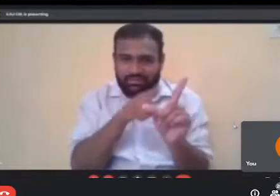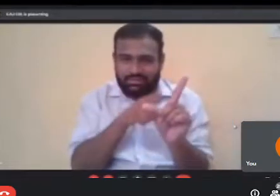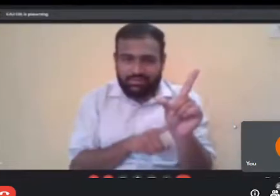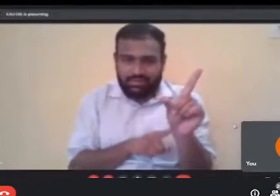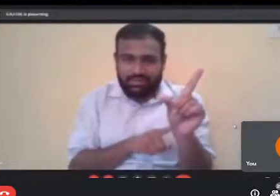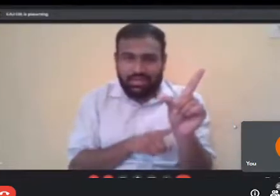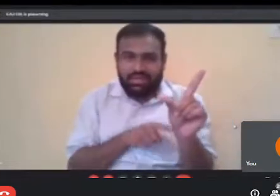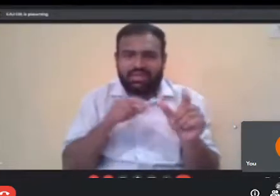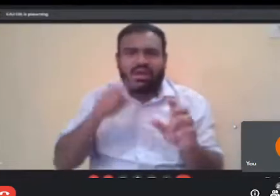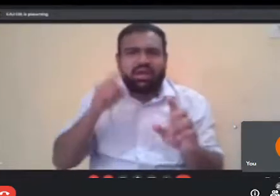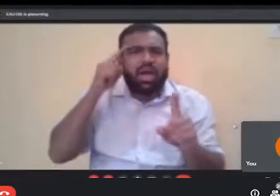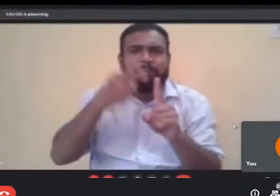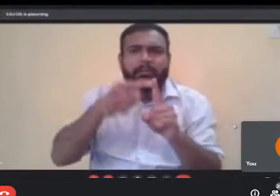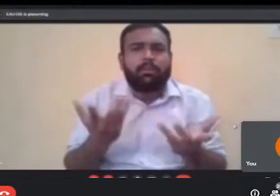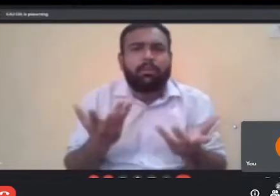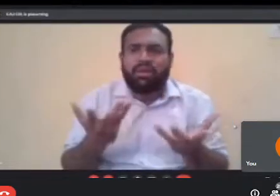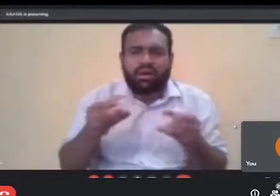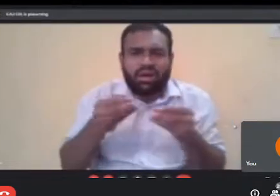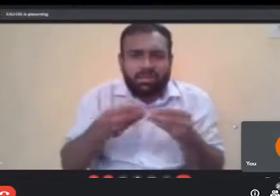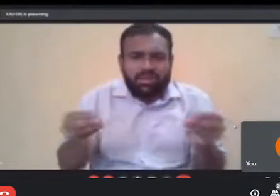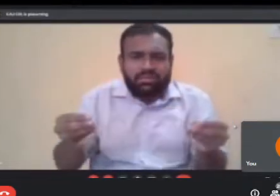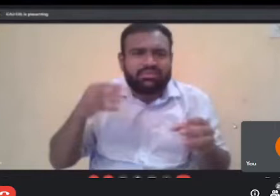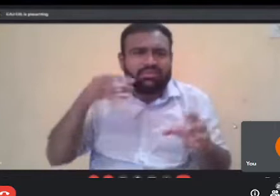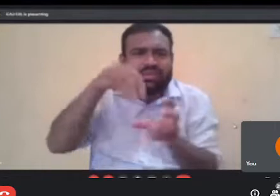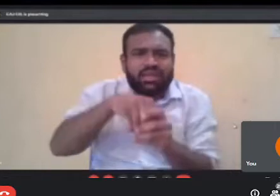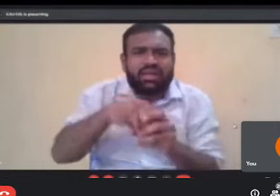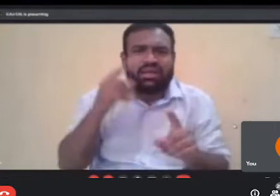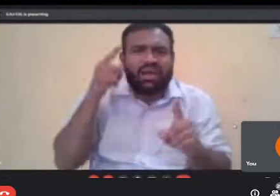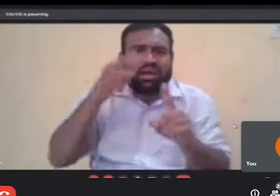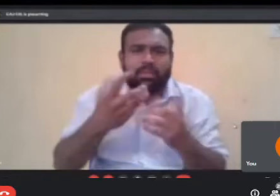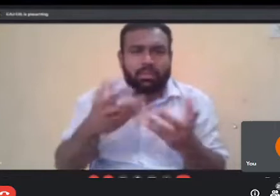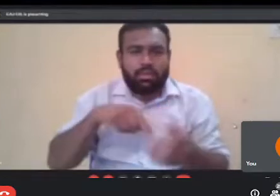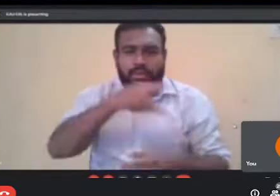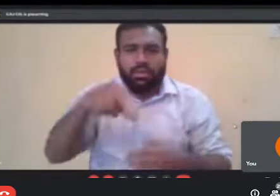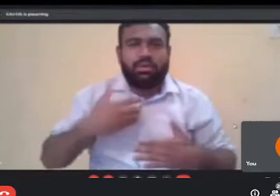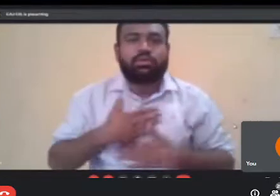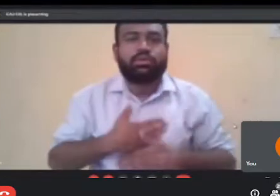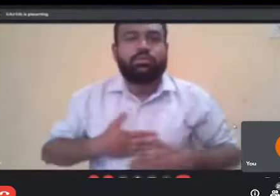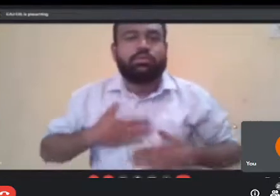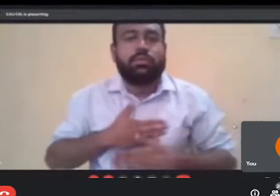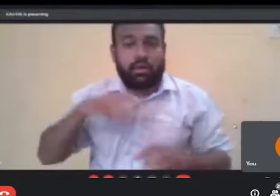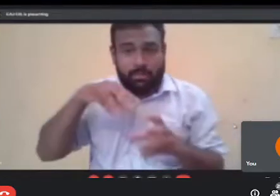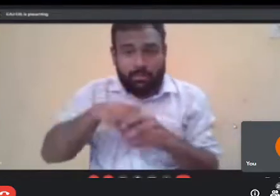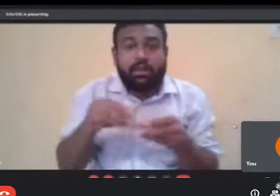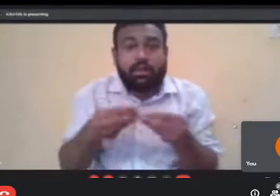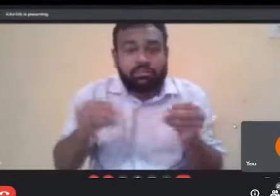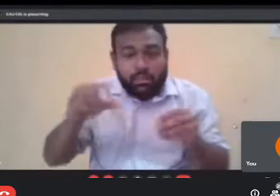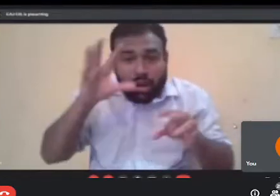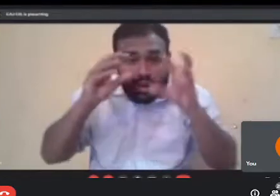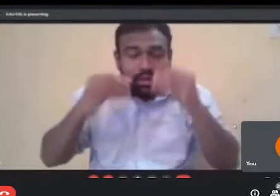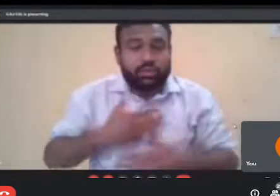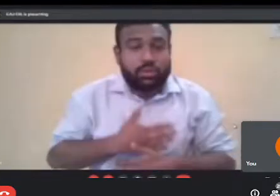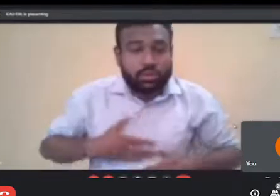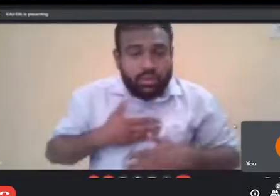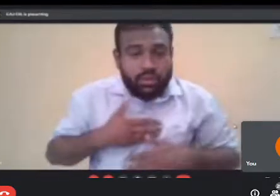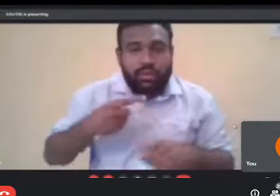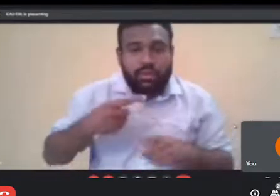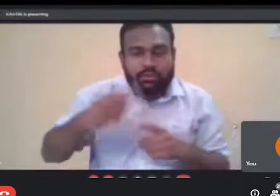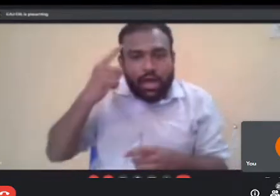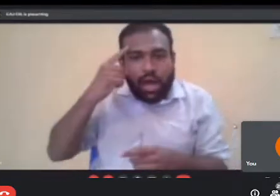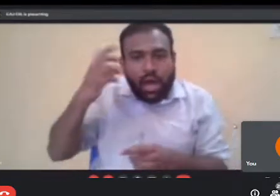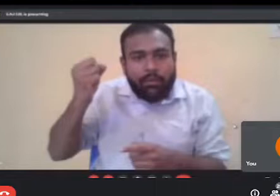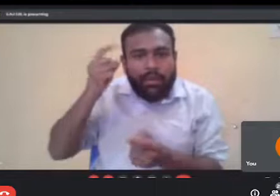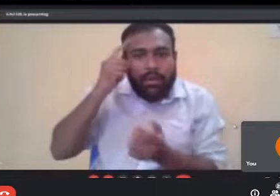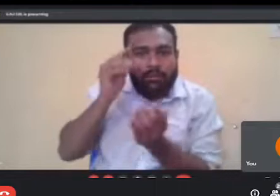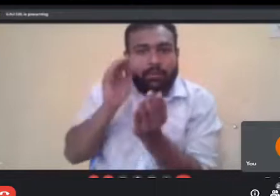why, the fourth group is why, what is our aim, what is our thinking, why we are going to do this, why we enjoy and why the interest level is